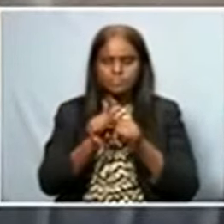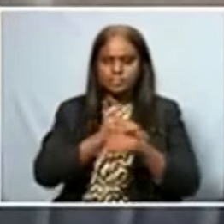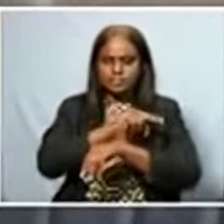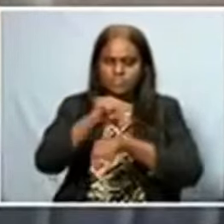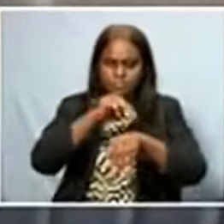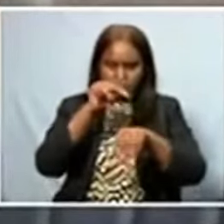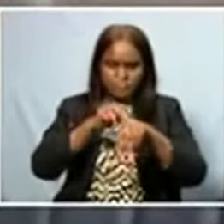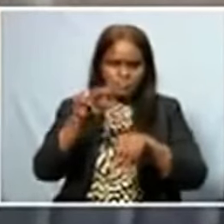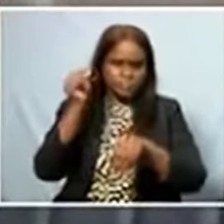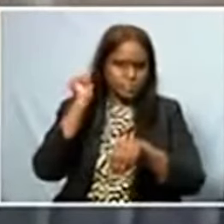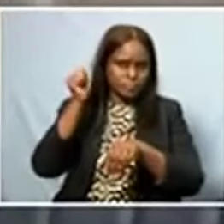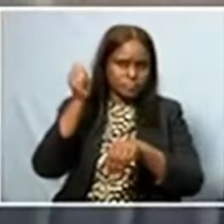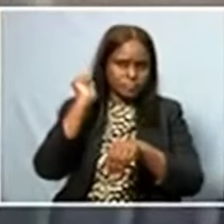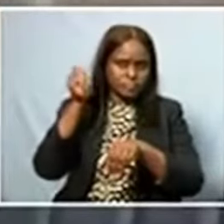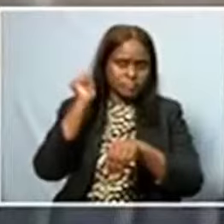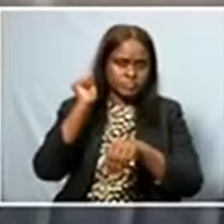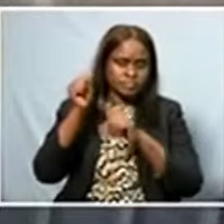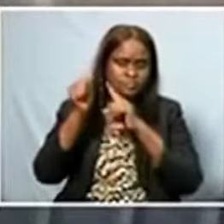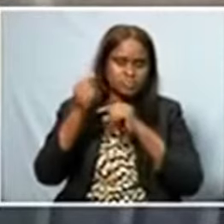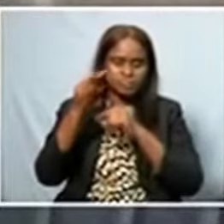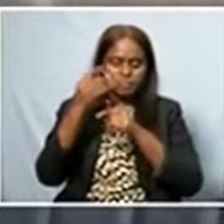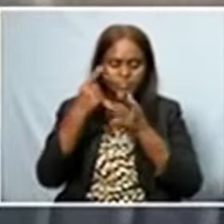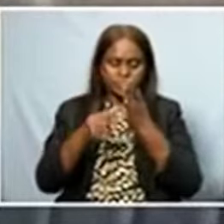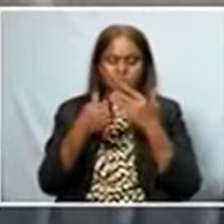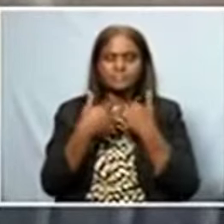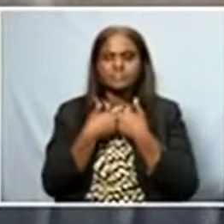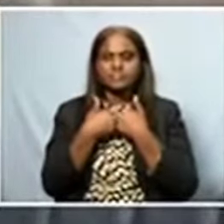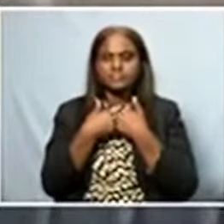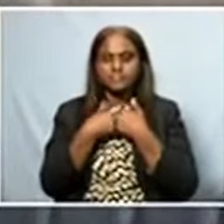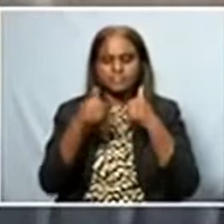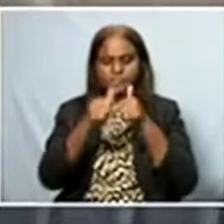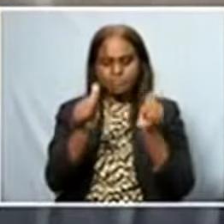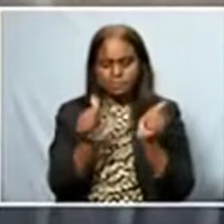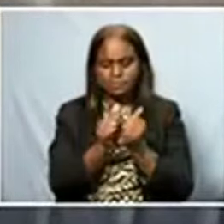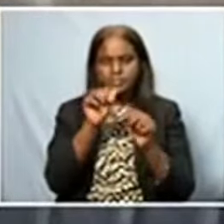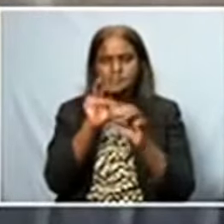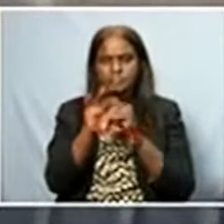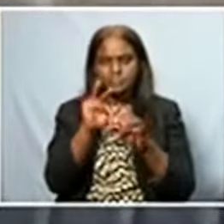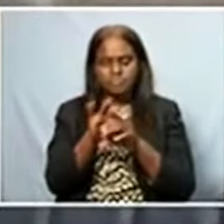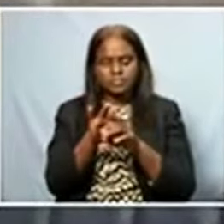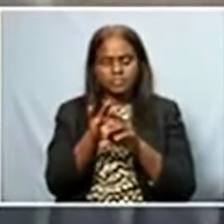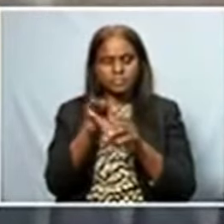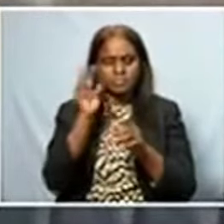national assignment of conducting general elections,